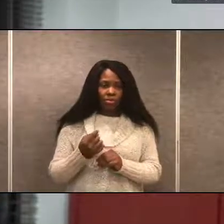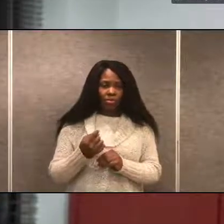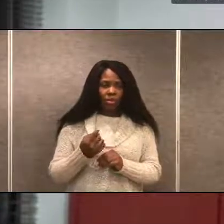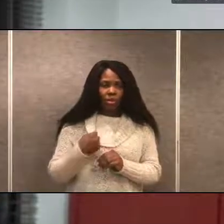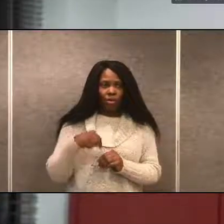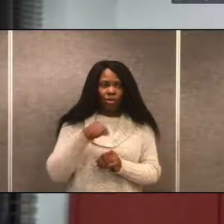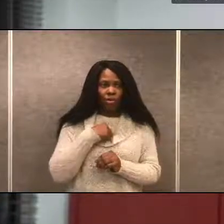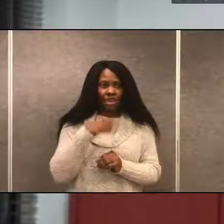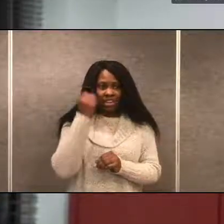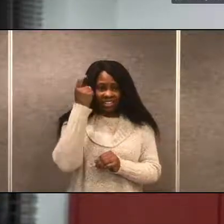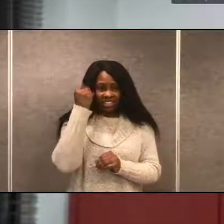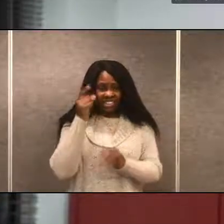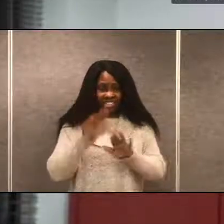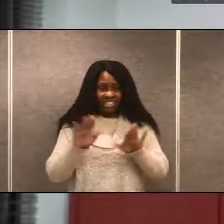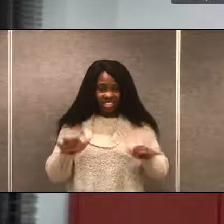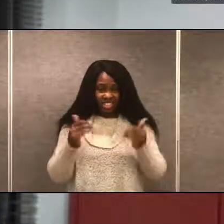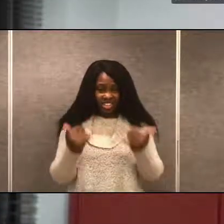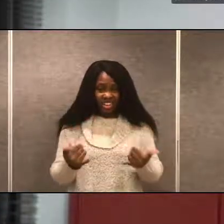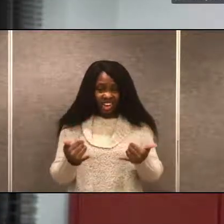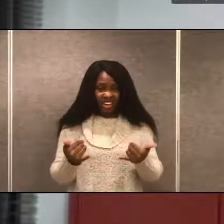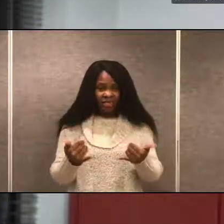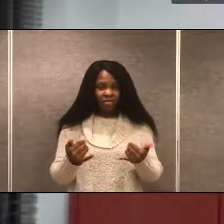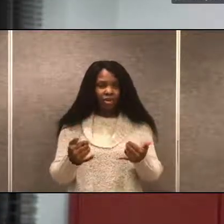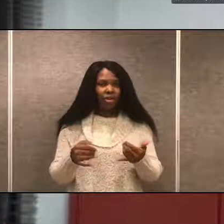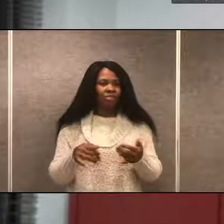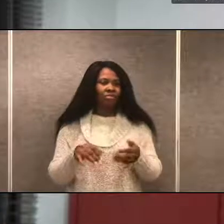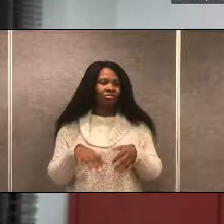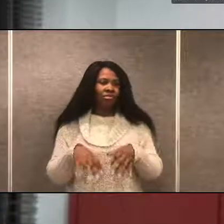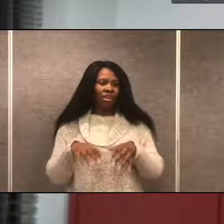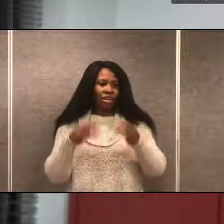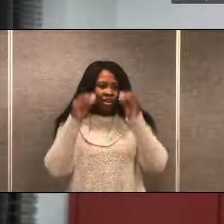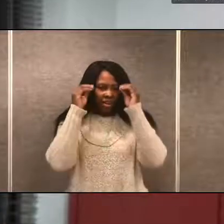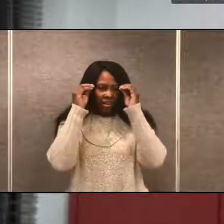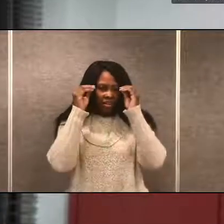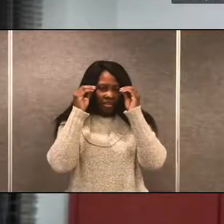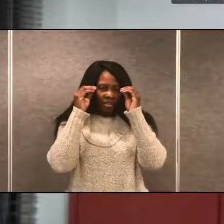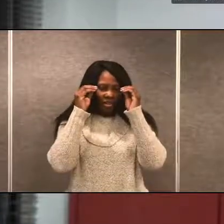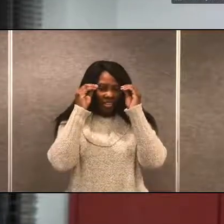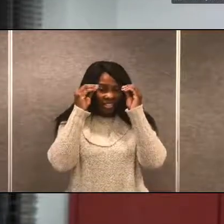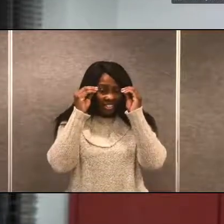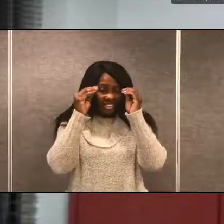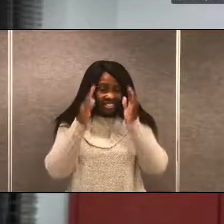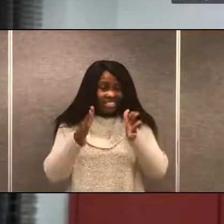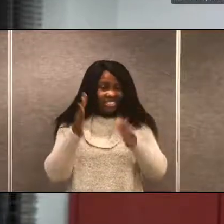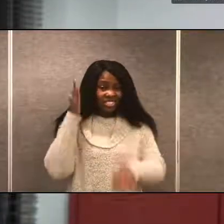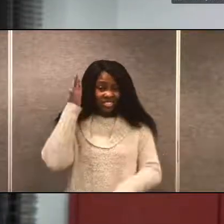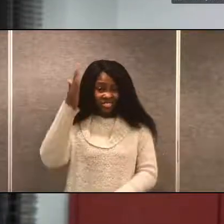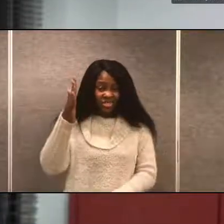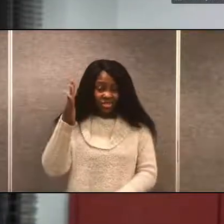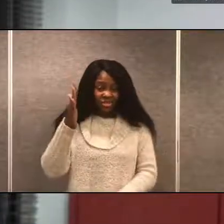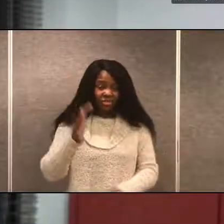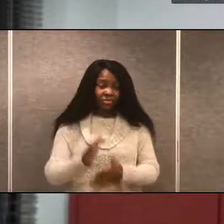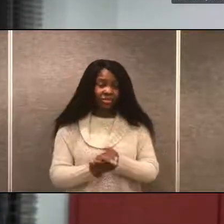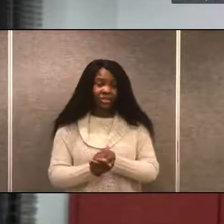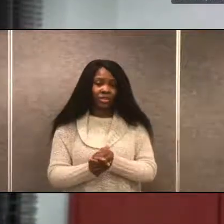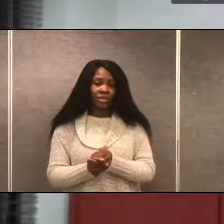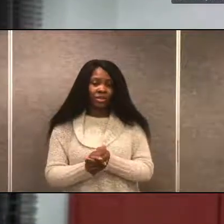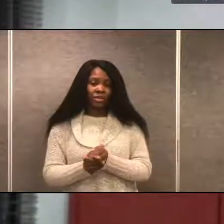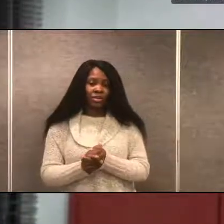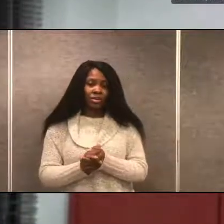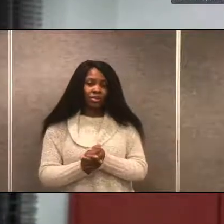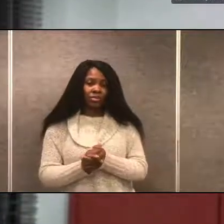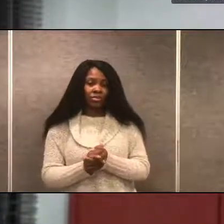for tomorrow. Right. And if we don't find a way to get it done right, then what does that future really look like? So just